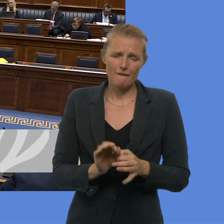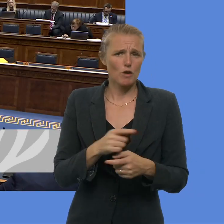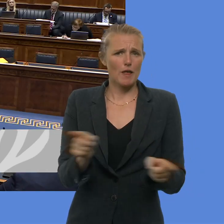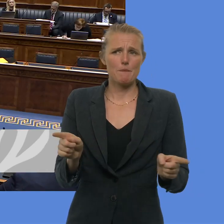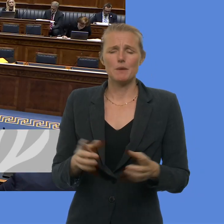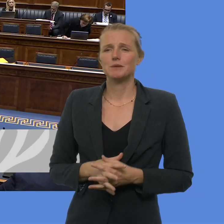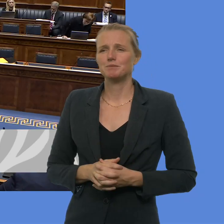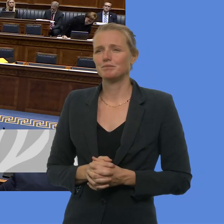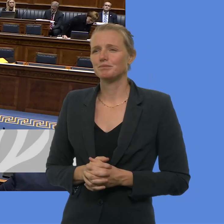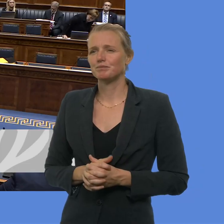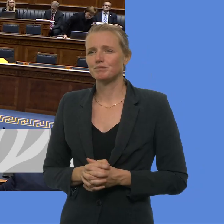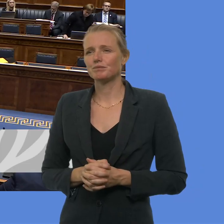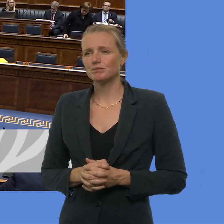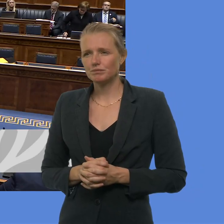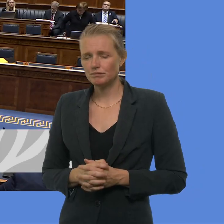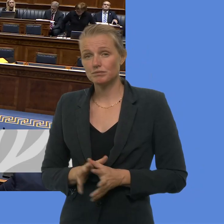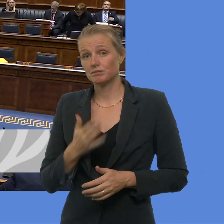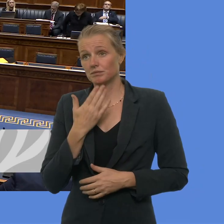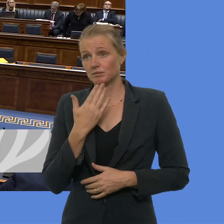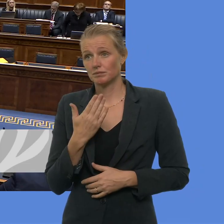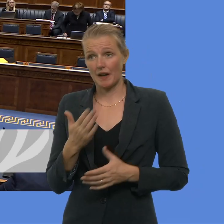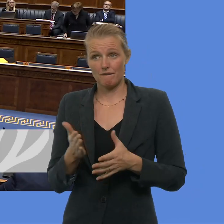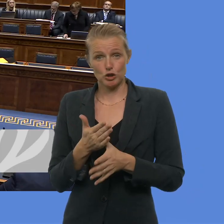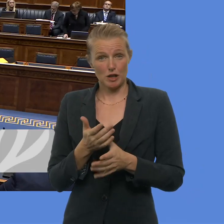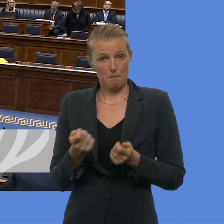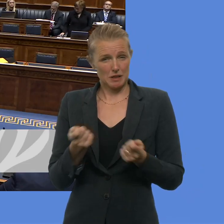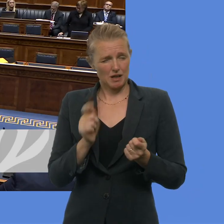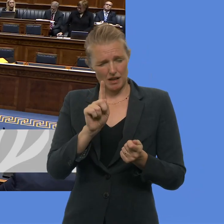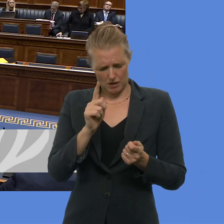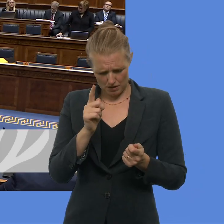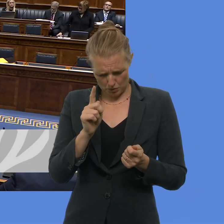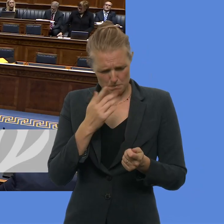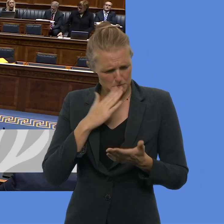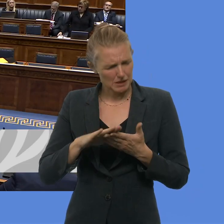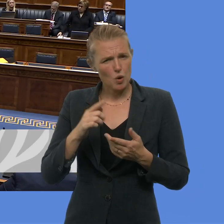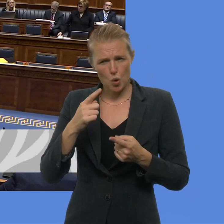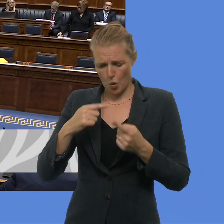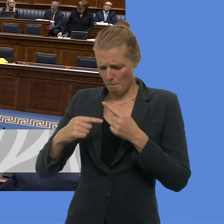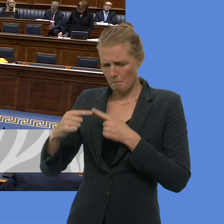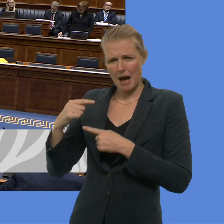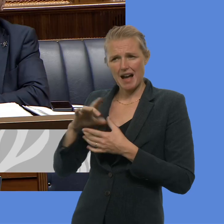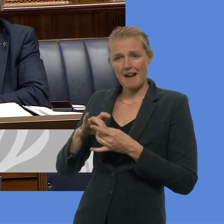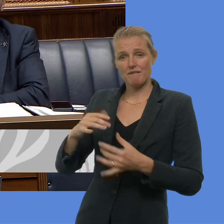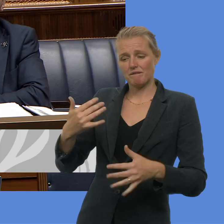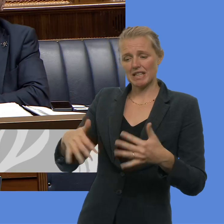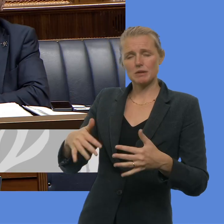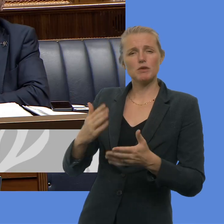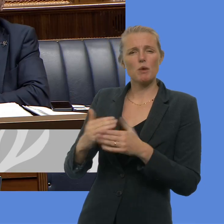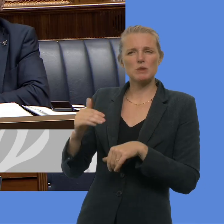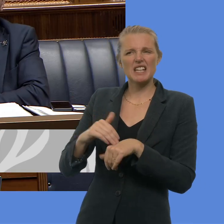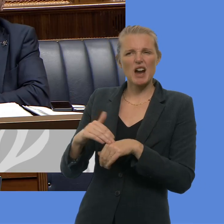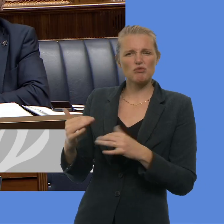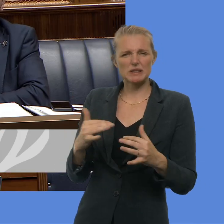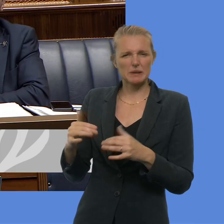Mr. Speaker, and First Minister, can I take you back again to the issue of victims of terrorism?